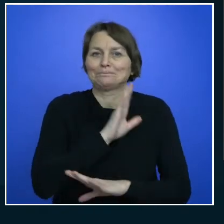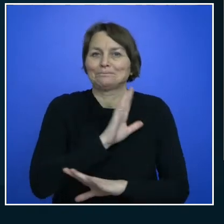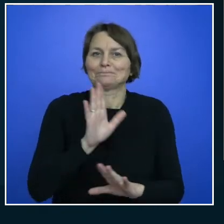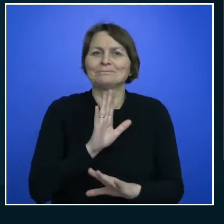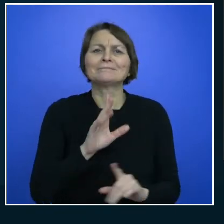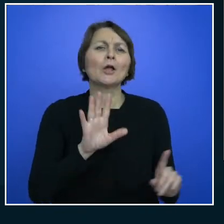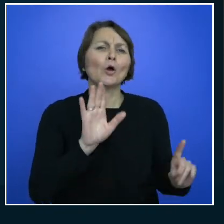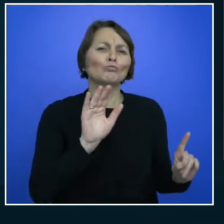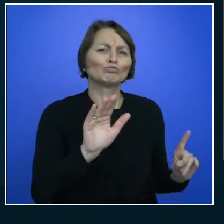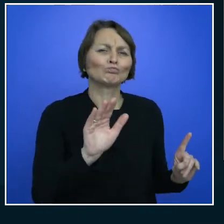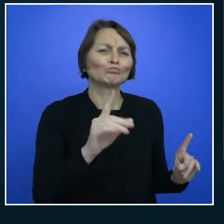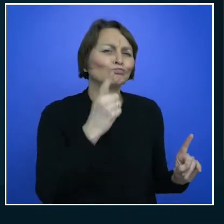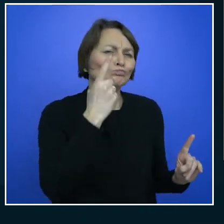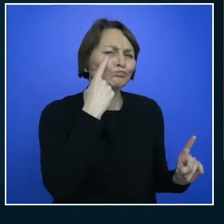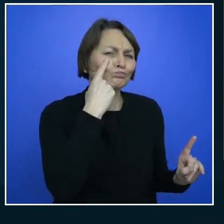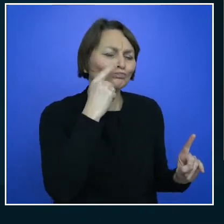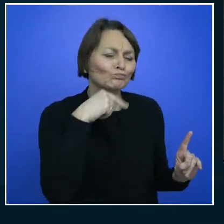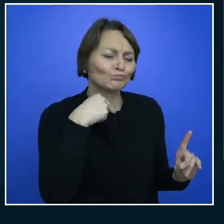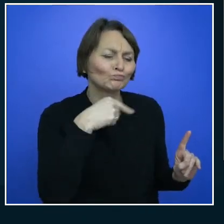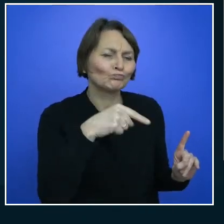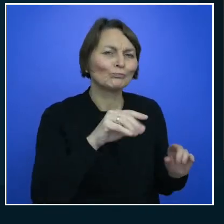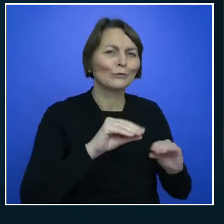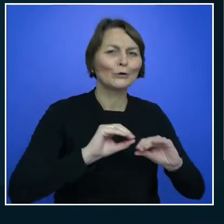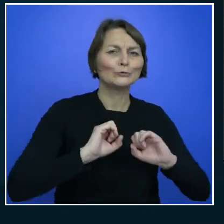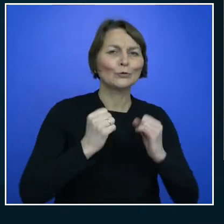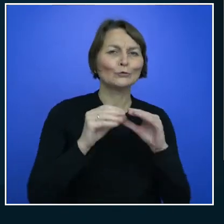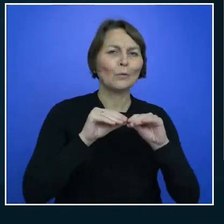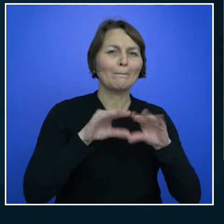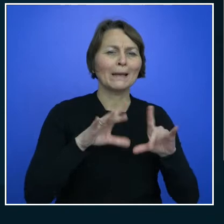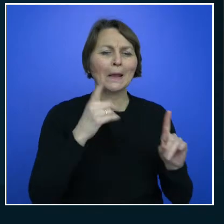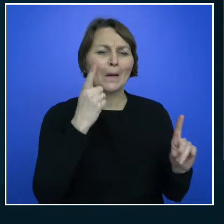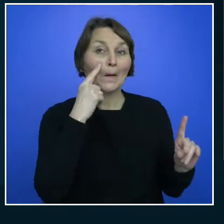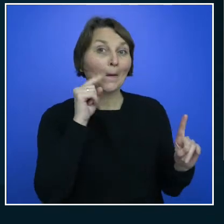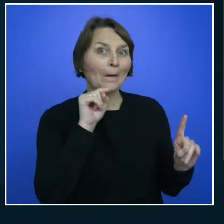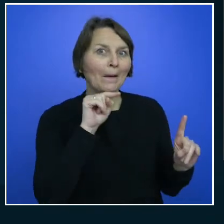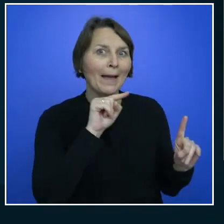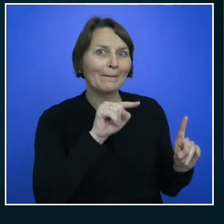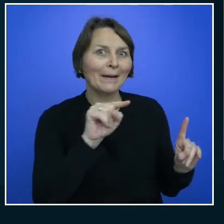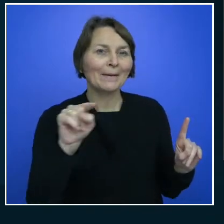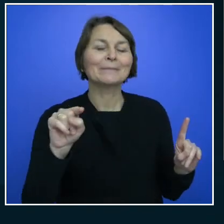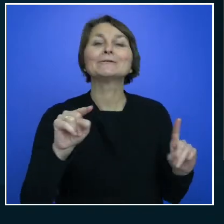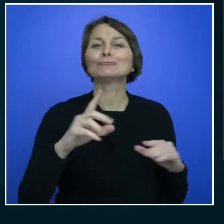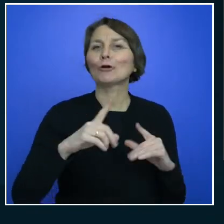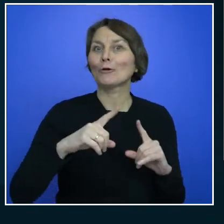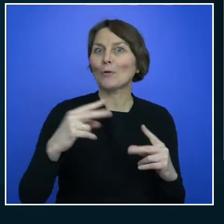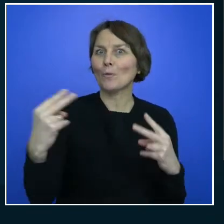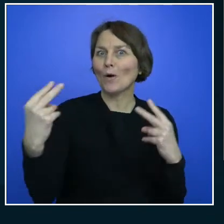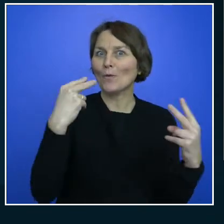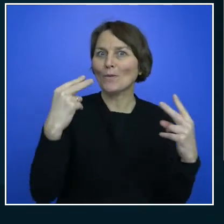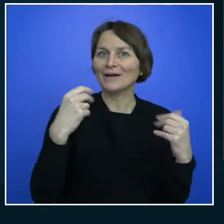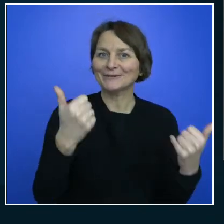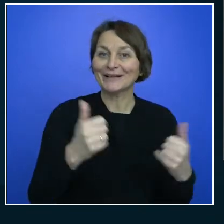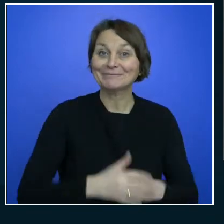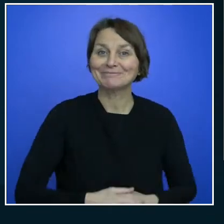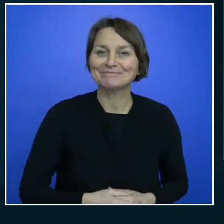socials in the upcoming weeks, and just visit the next session again. So that would be great, I guess. Yeah.